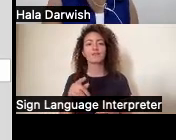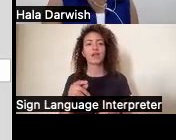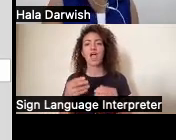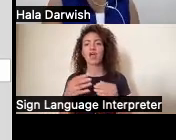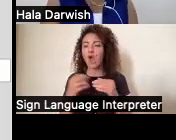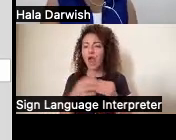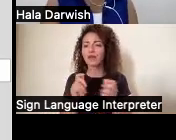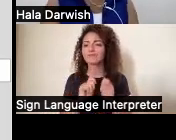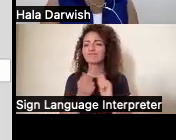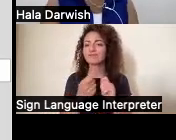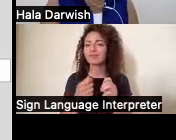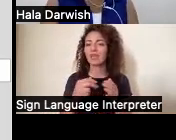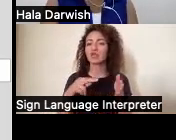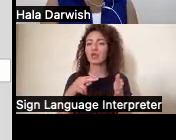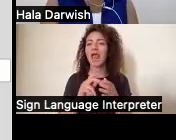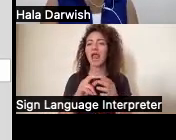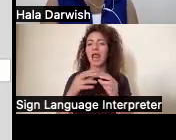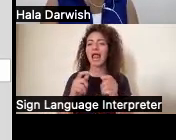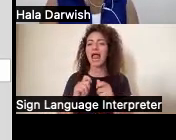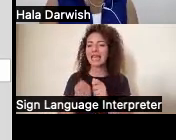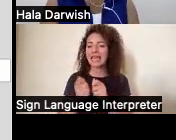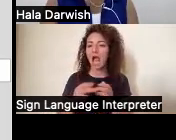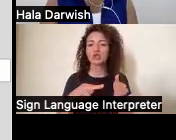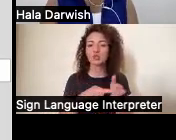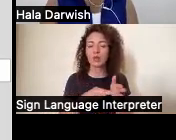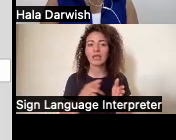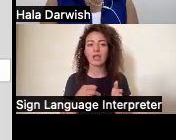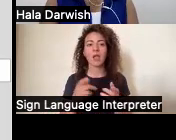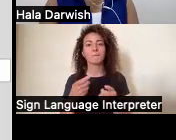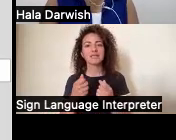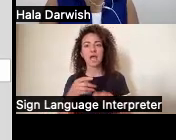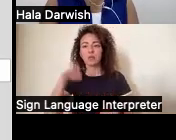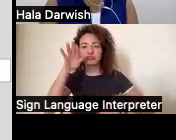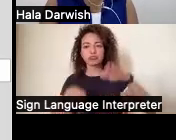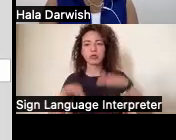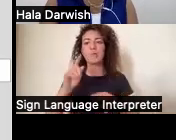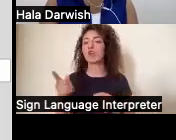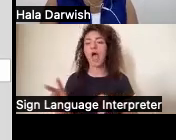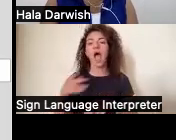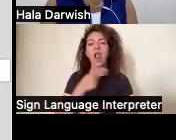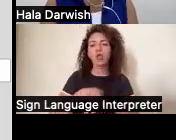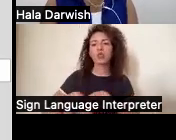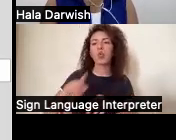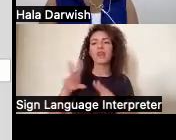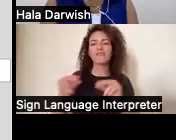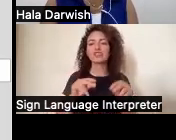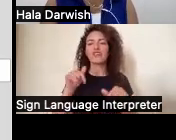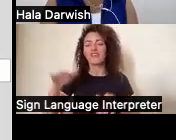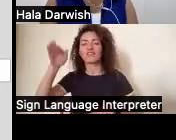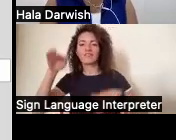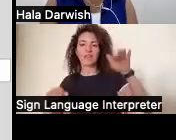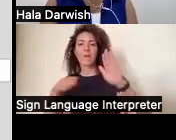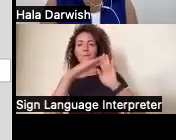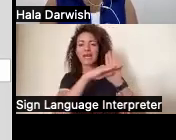formal and the black market exchange rate. So we don't have the same exchange rate in both programs. We have high level